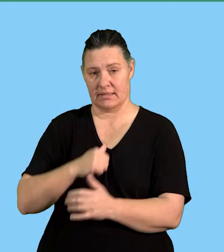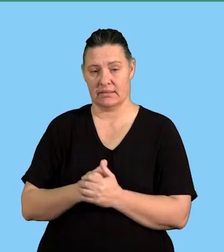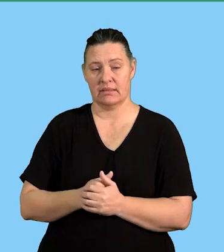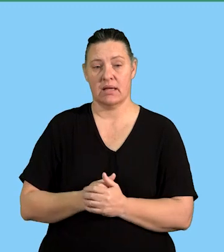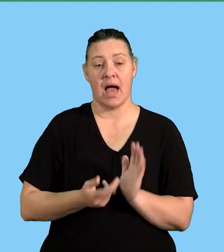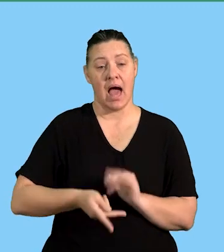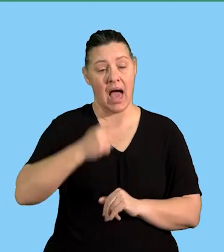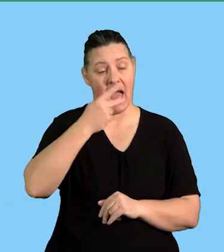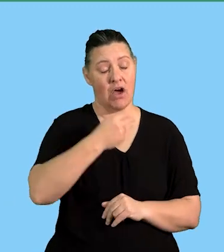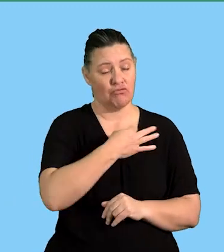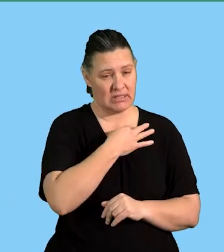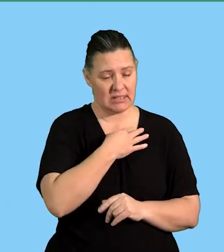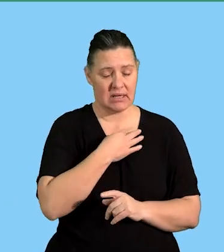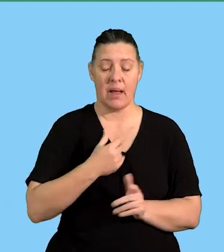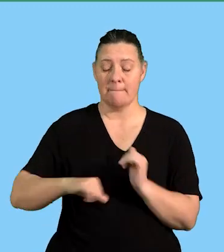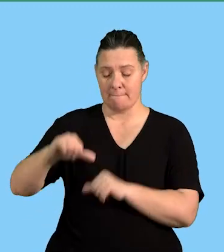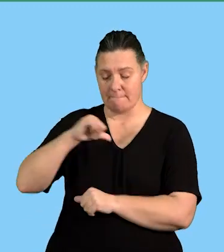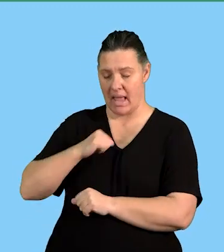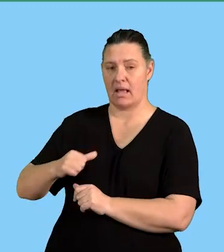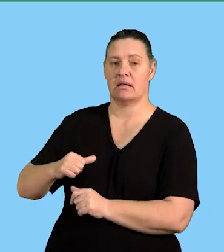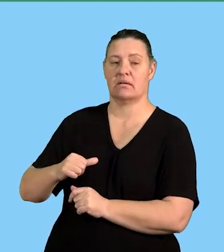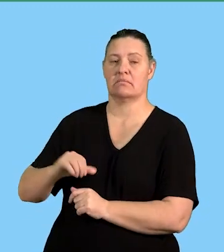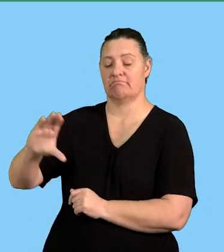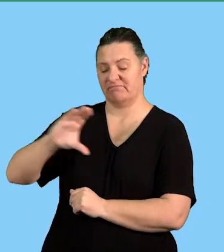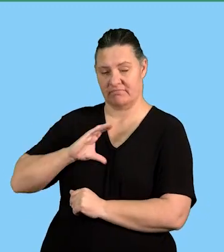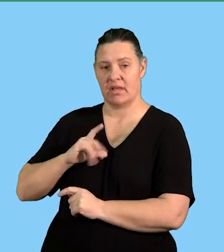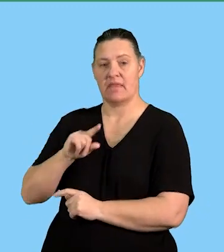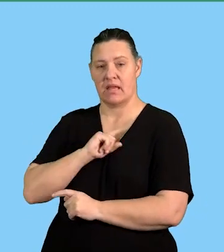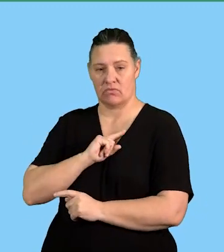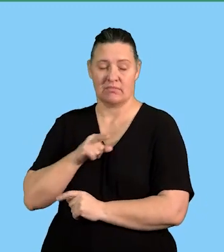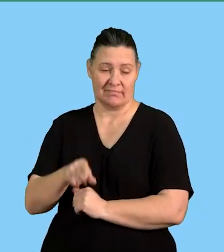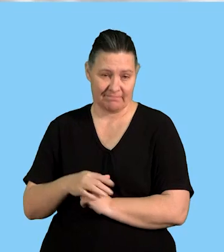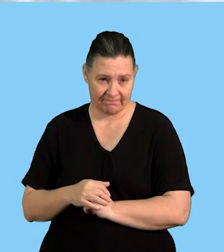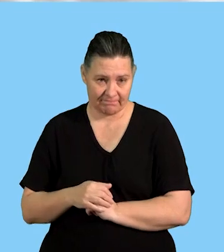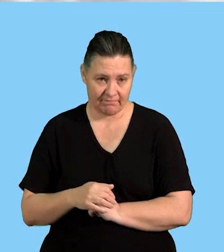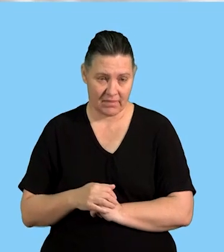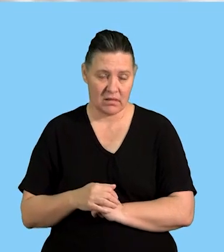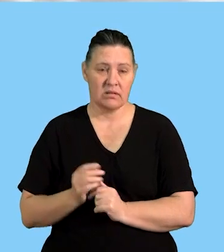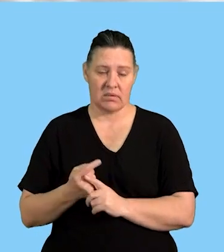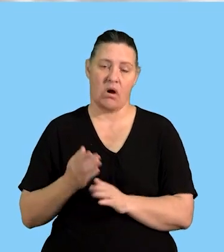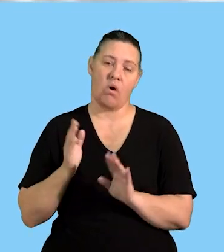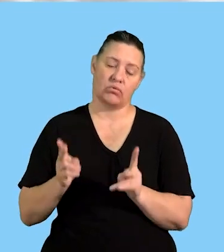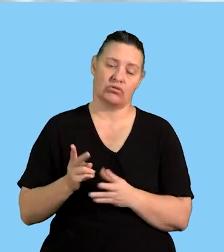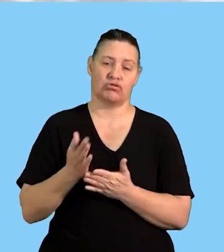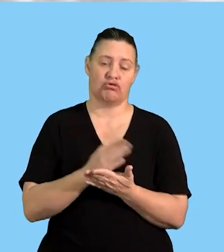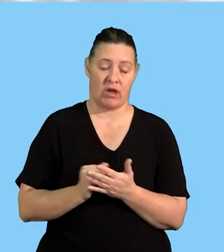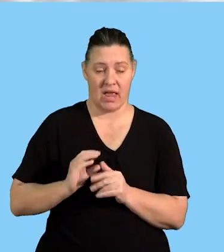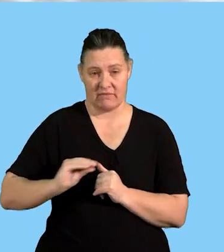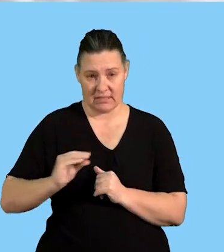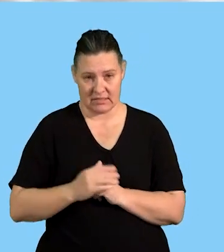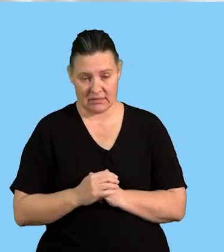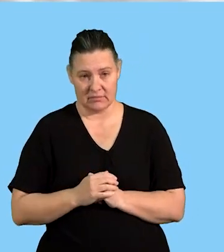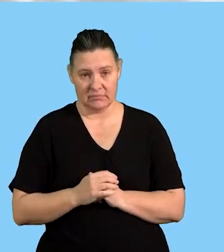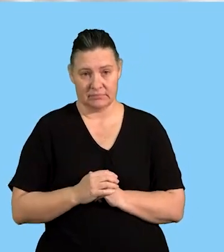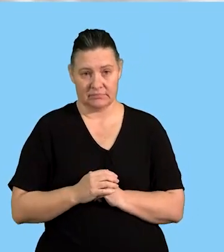investment yields higher returns, e.g. investing in shares, especially ordinary shares. So that is another factor